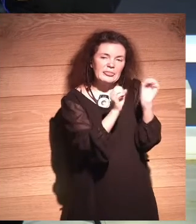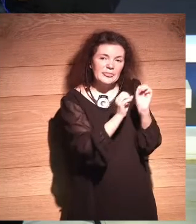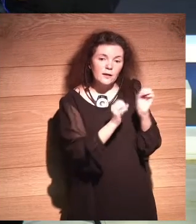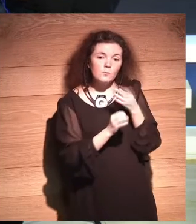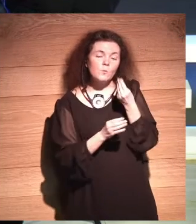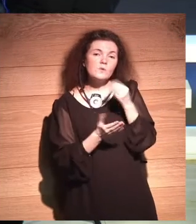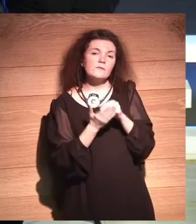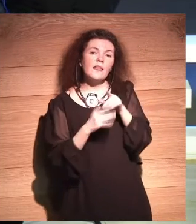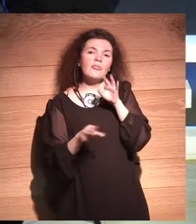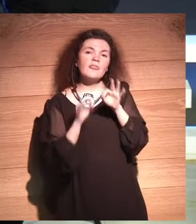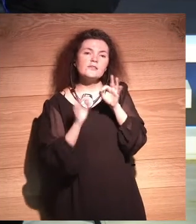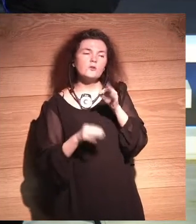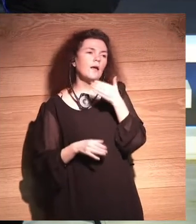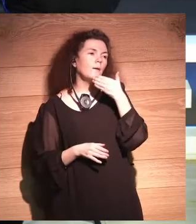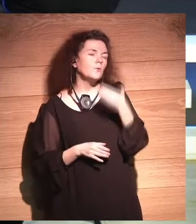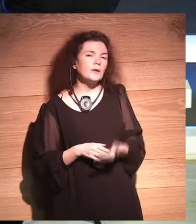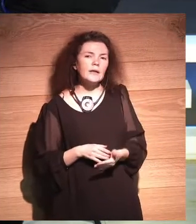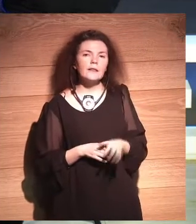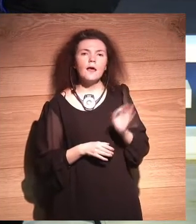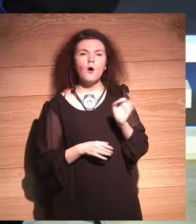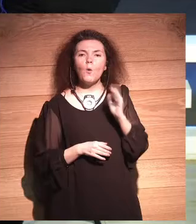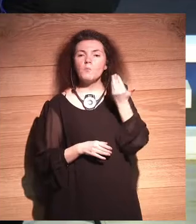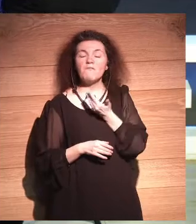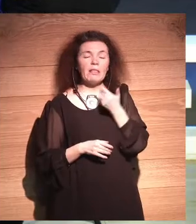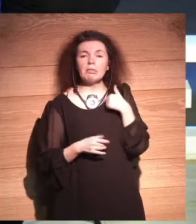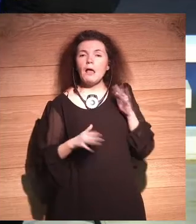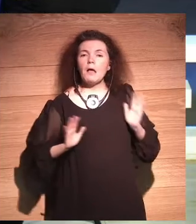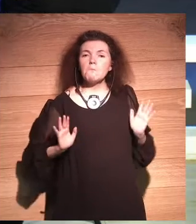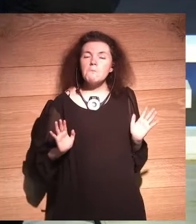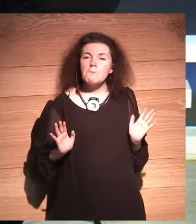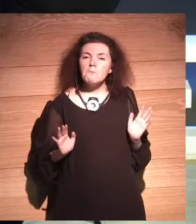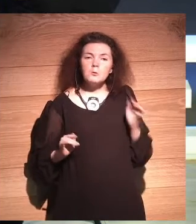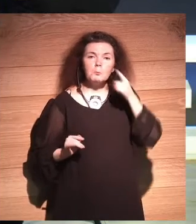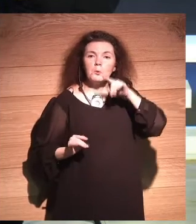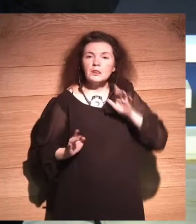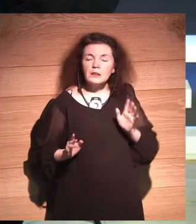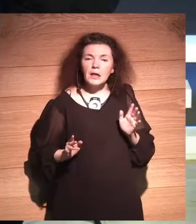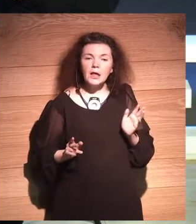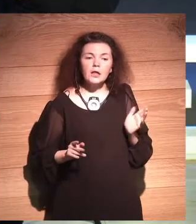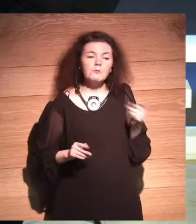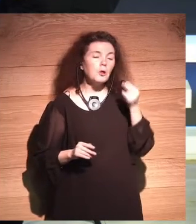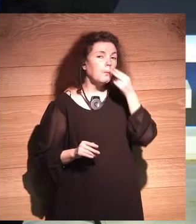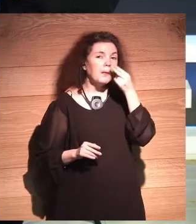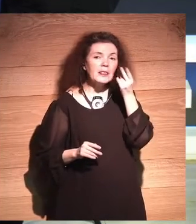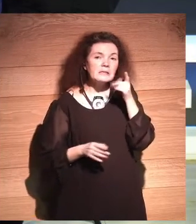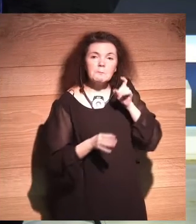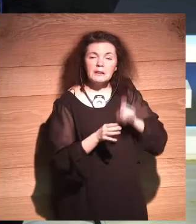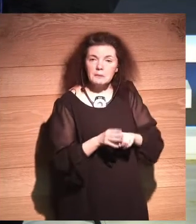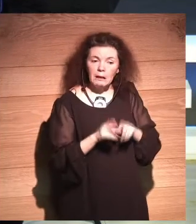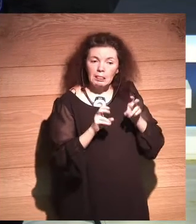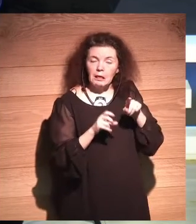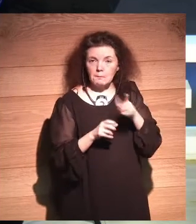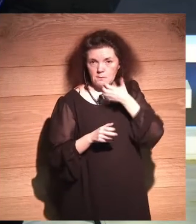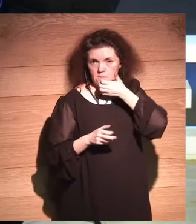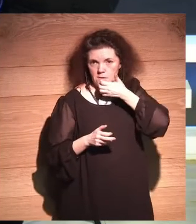is almost zero? There are many decisions that seem to be boring to us. They do not affect us directly,